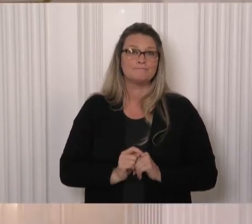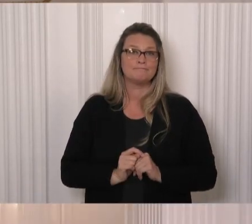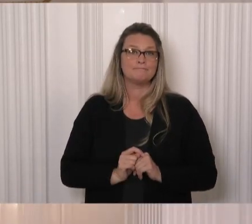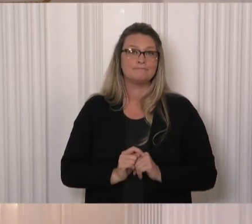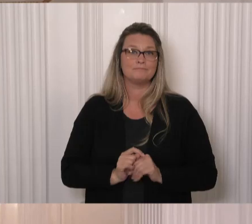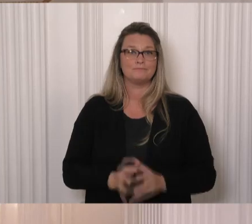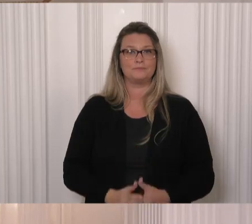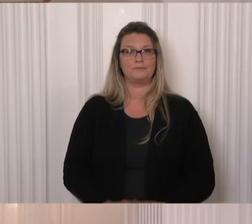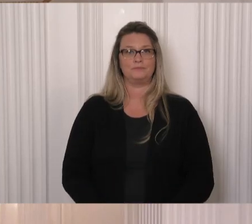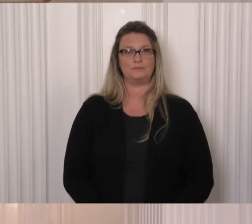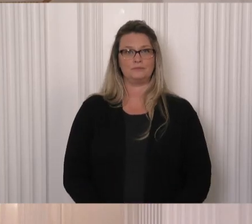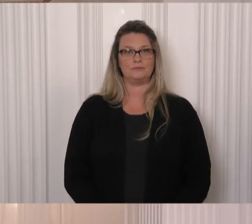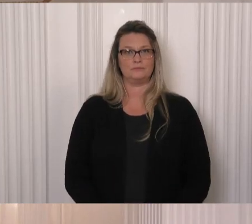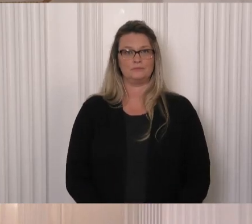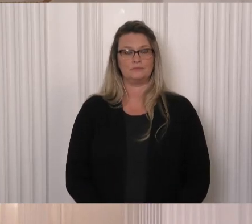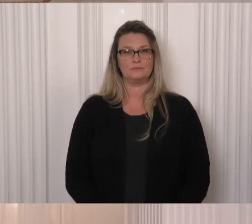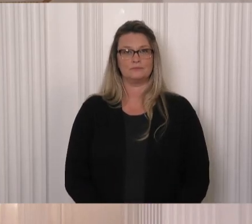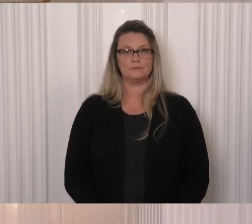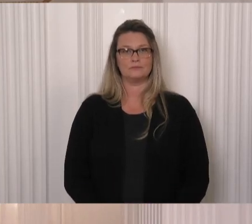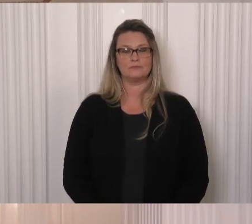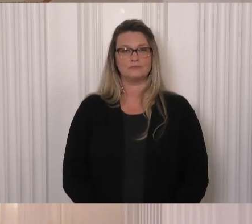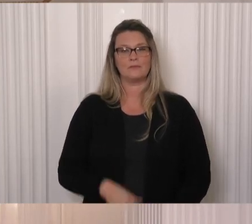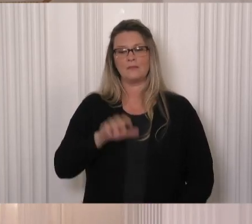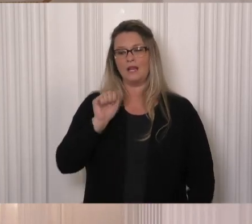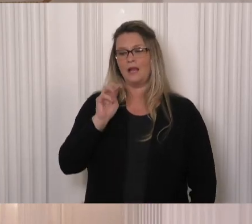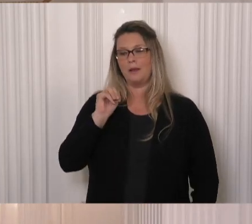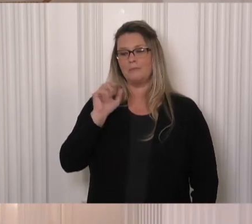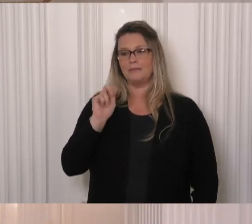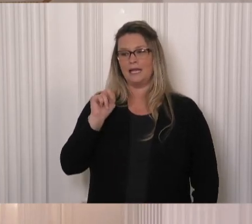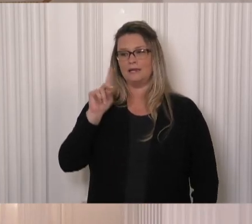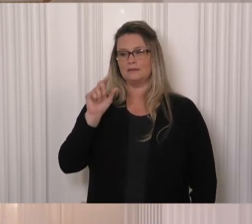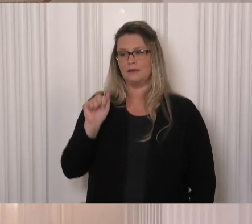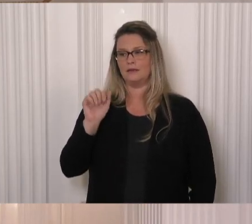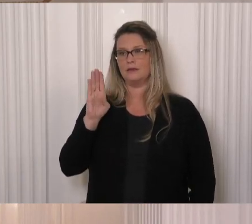Okay, thank you. Another follow-up from Amanda Barron with WSAZ.